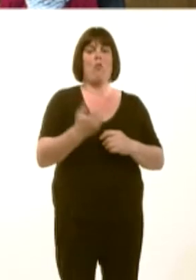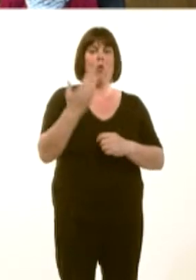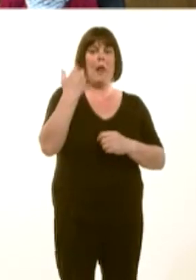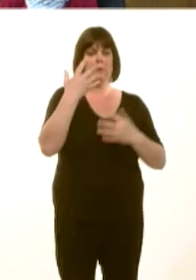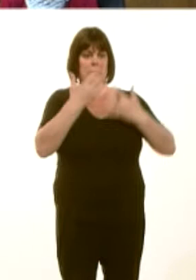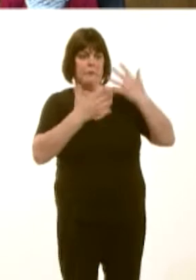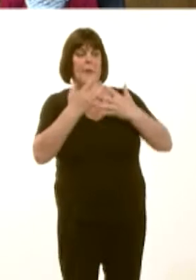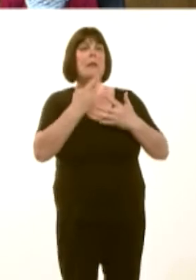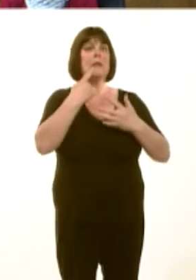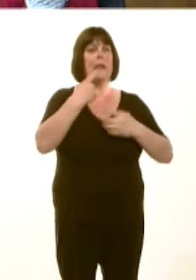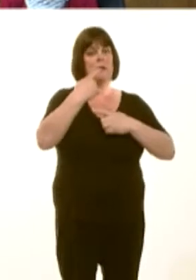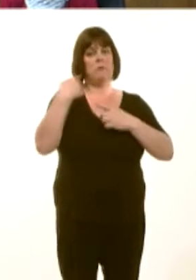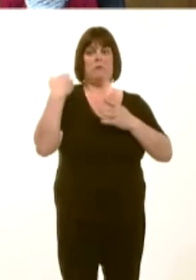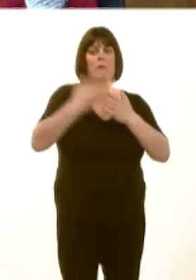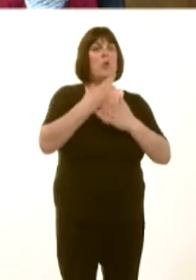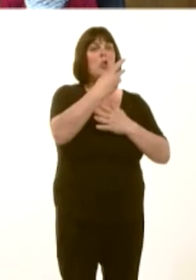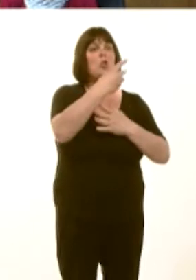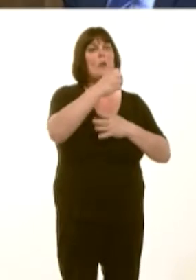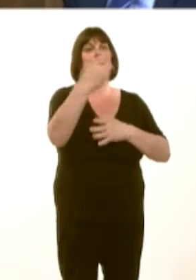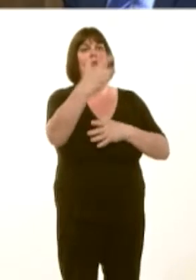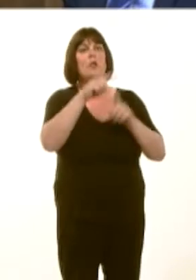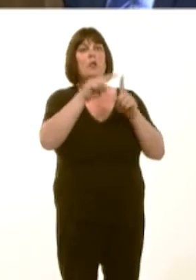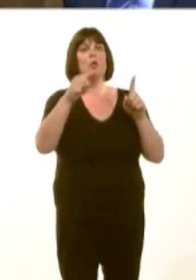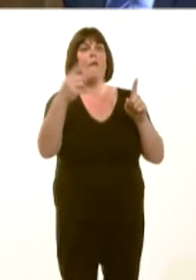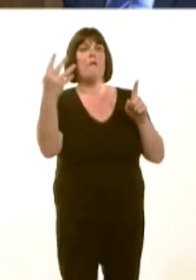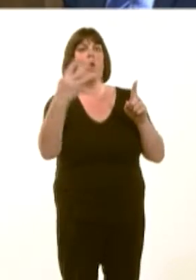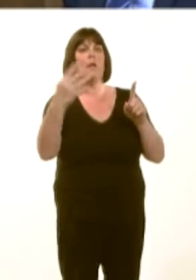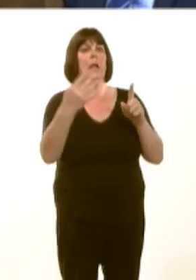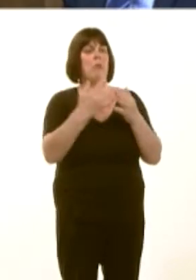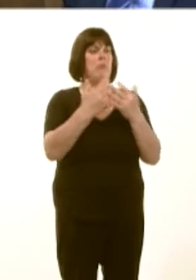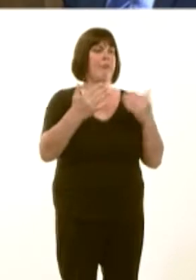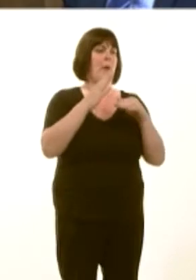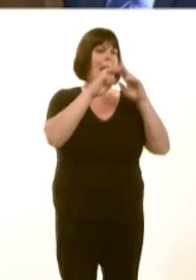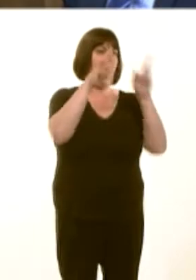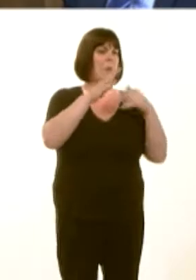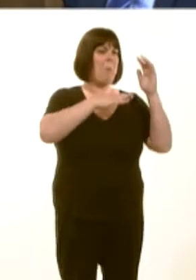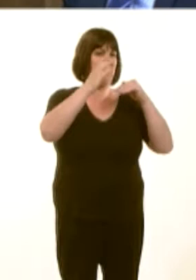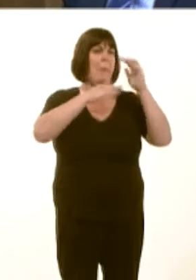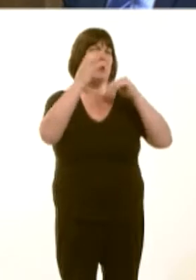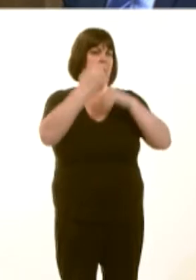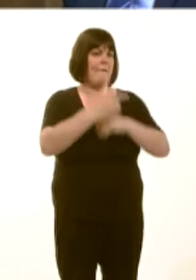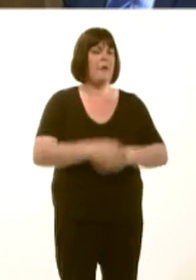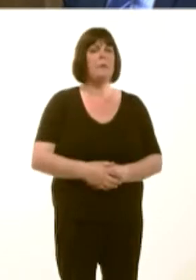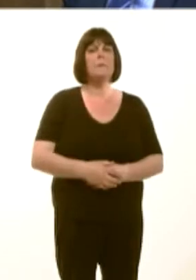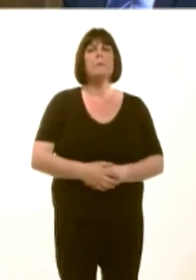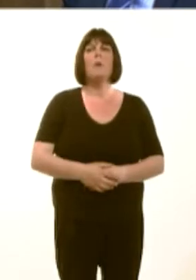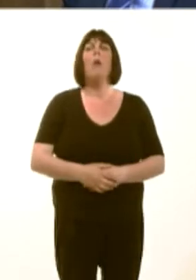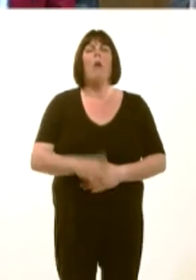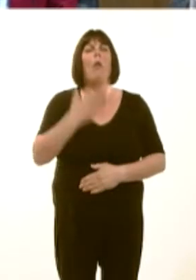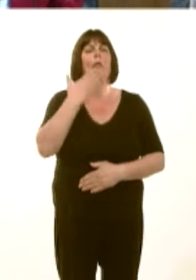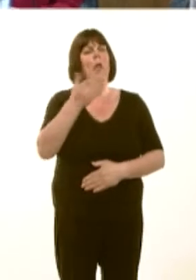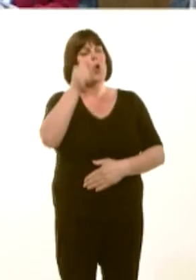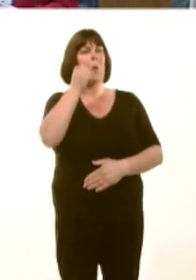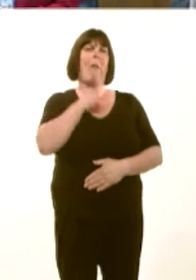annual completions during 2013 to 2014 were the highest for 4 years. Thank you for that. In my constituency, Flintshire